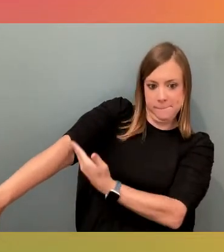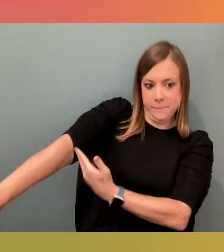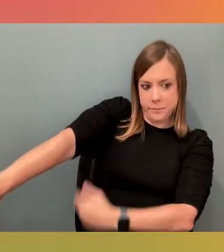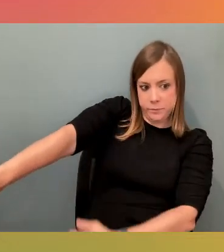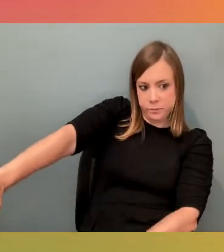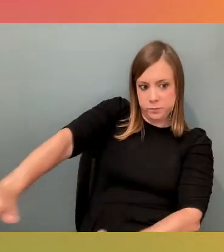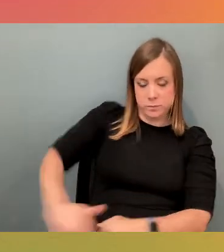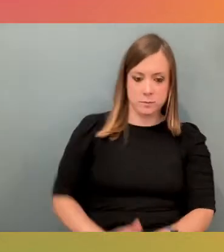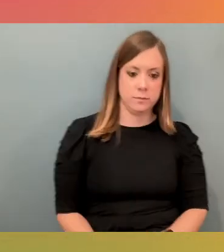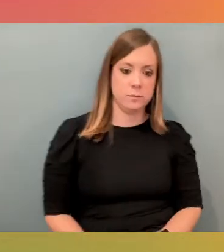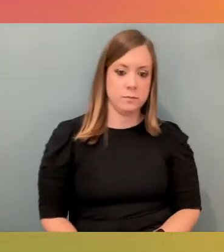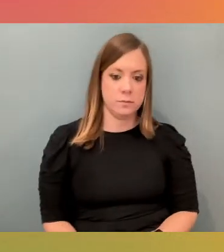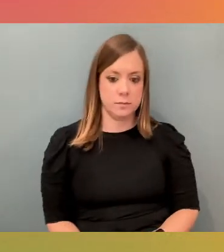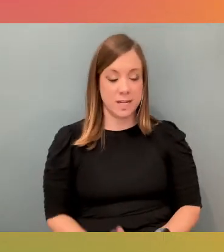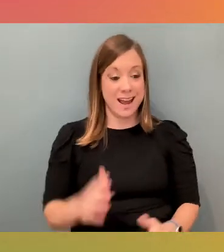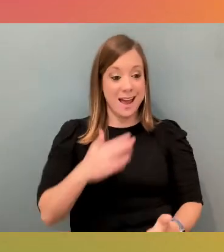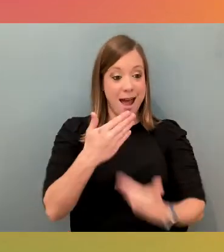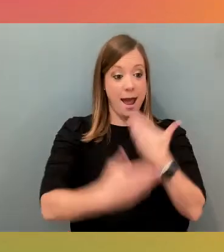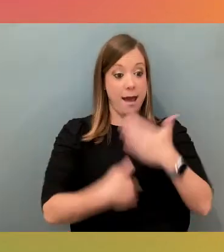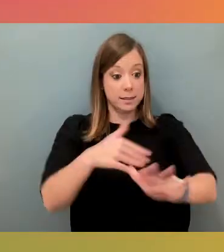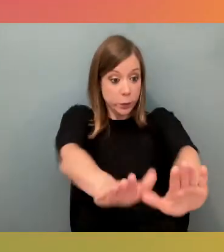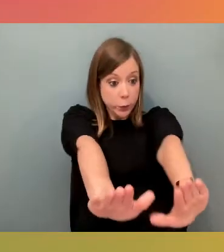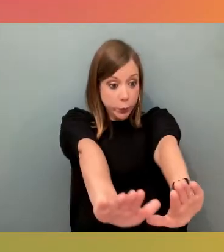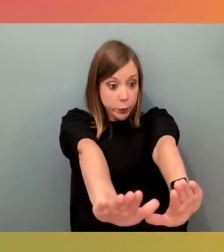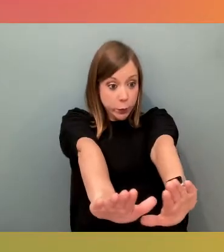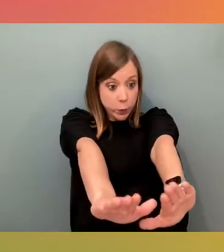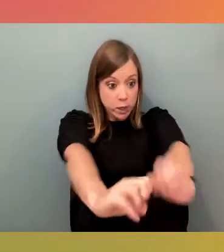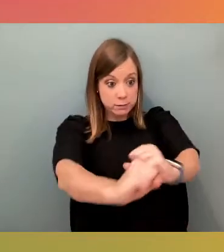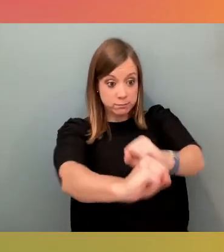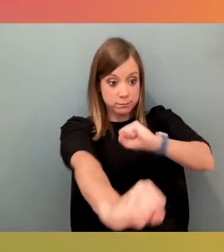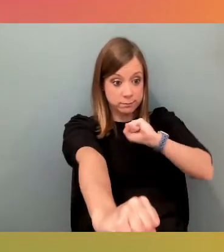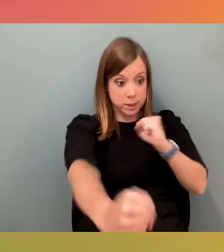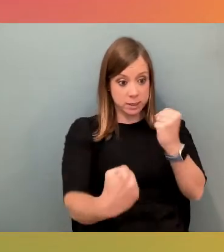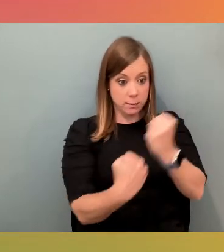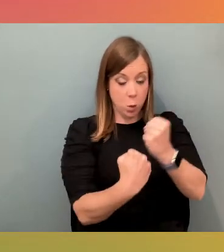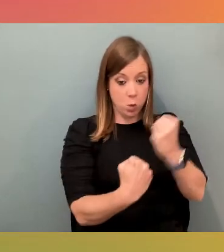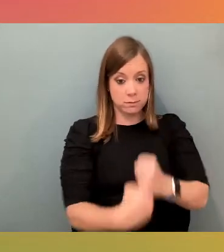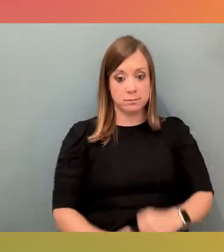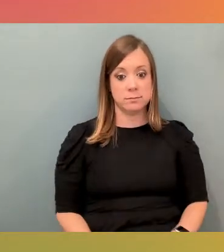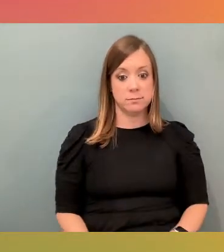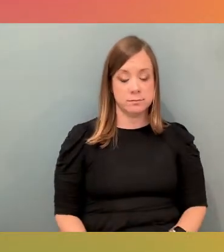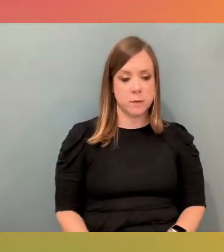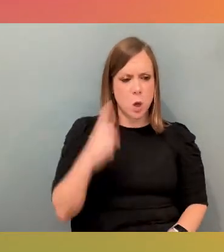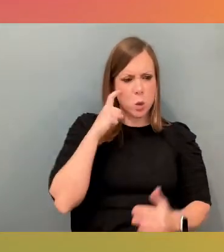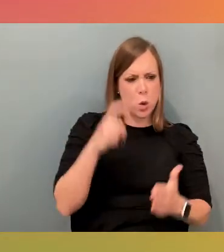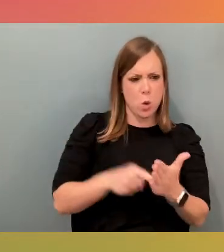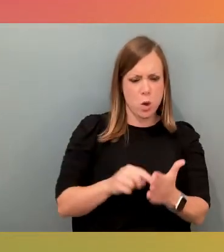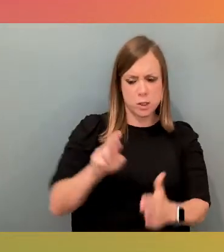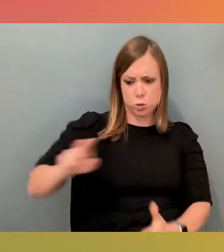support us. Breathing into the stretch. Just notice how it feels on this side of the body.